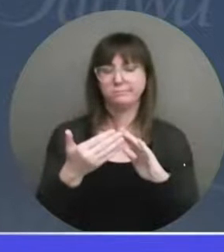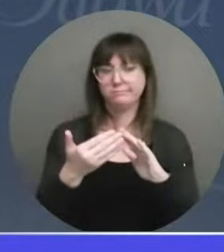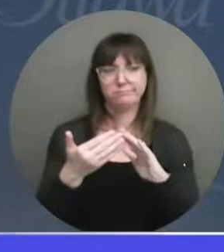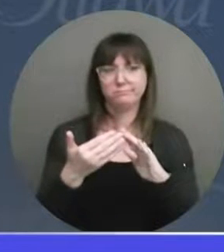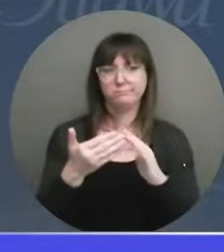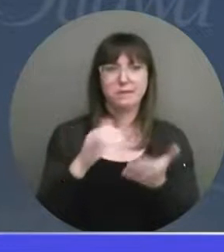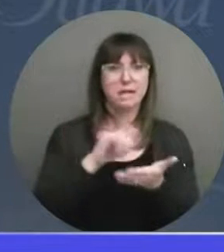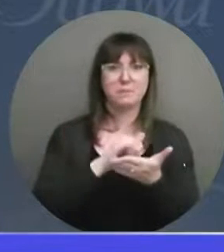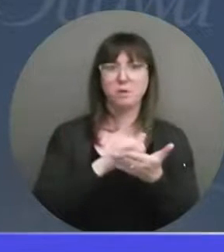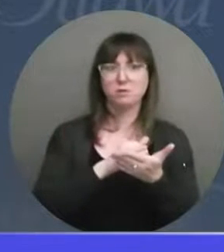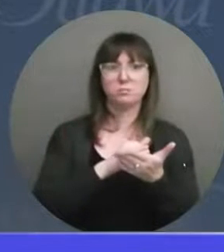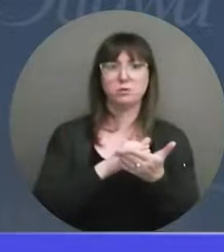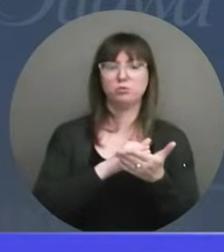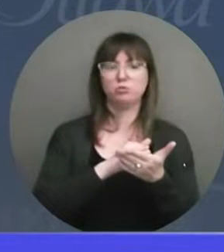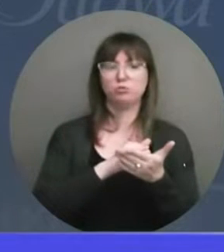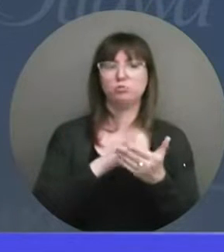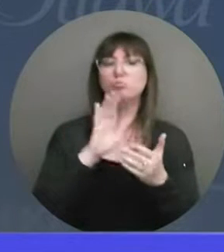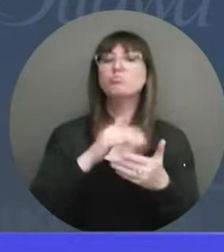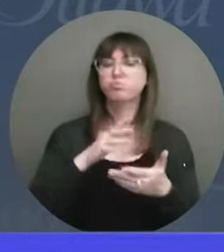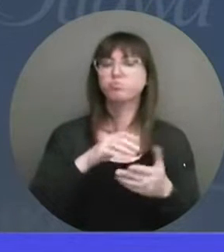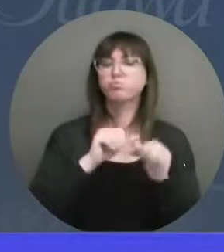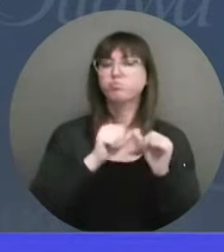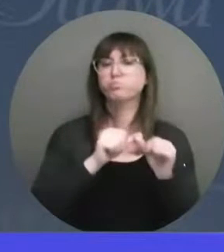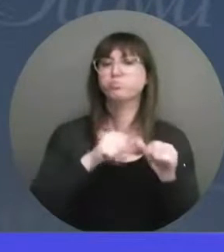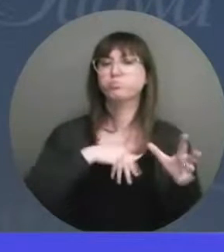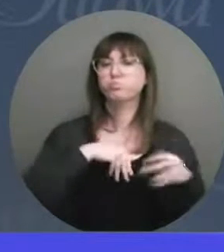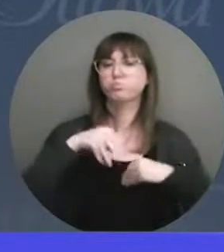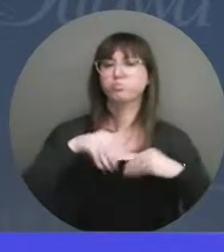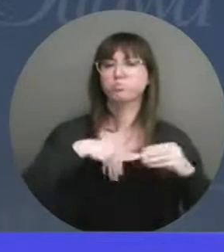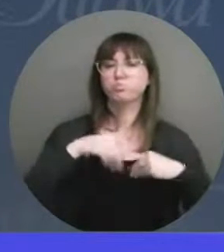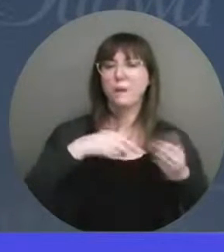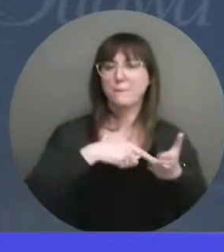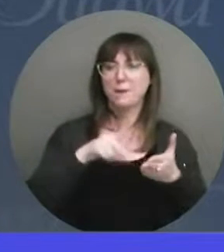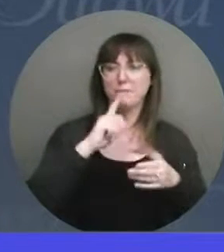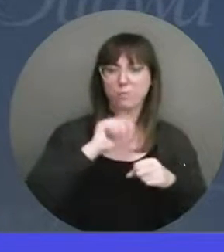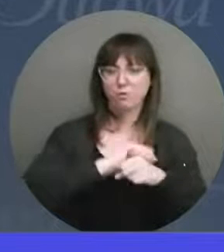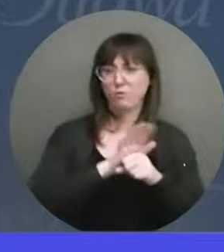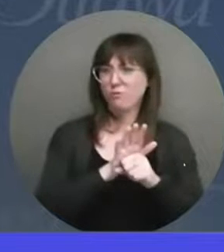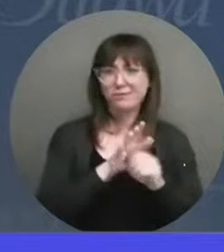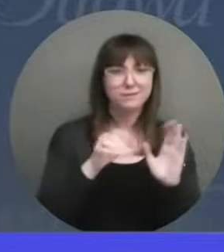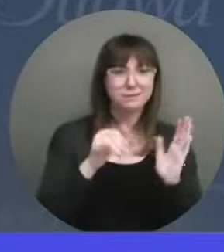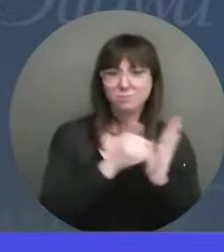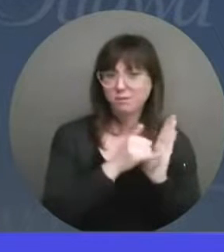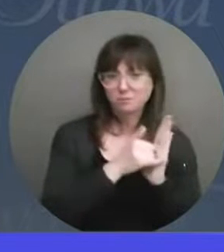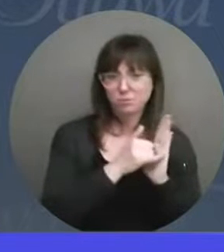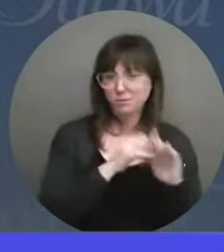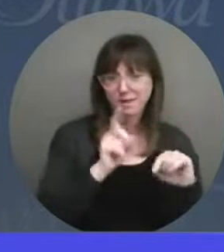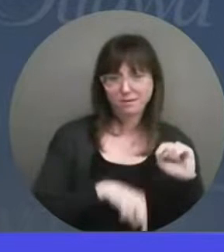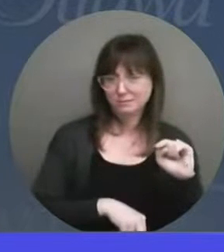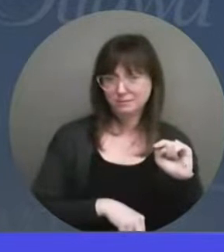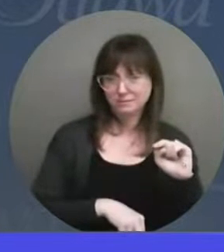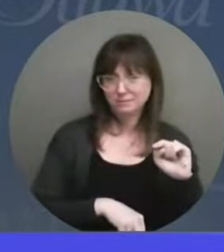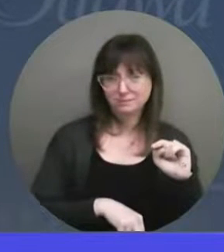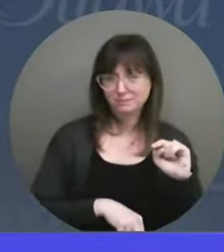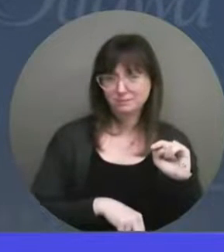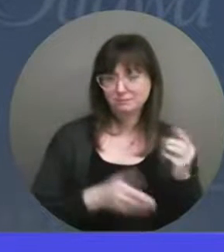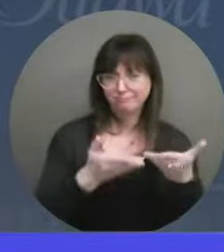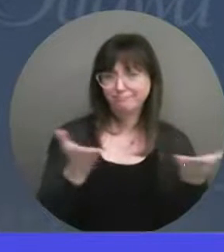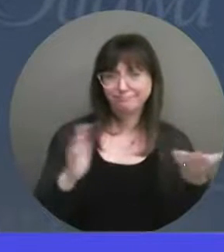tab for COVID-19. It's impossible for us to do that at the municipal level. This is